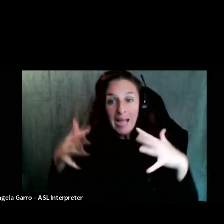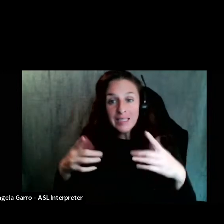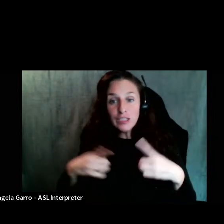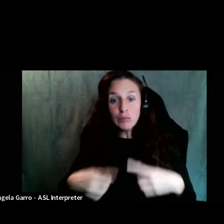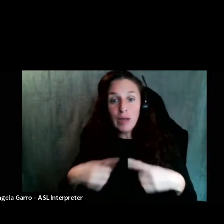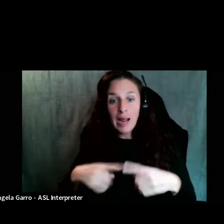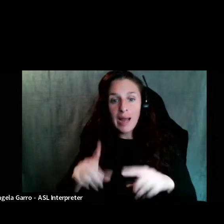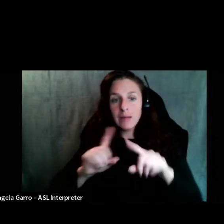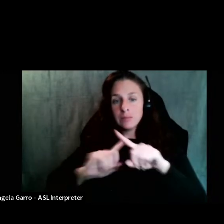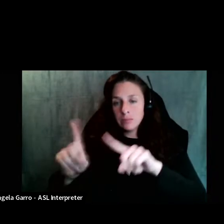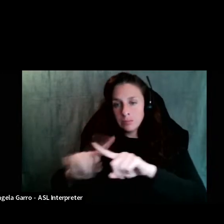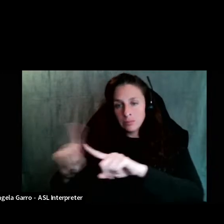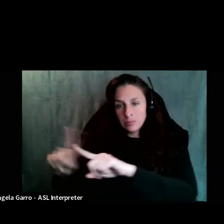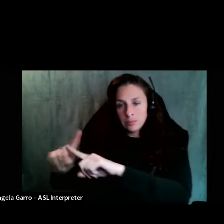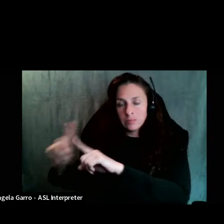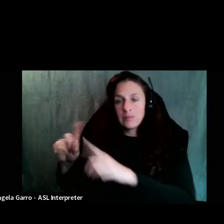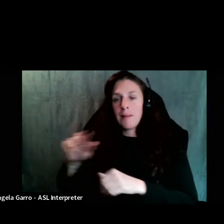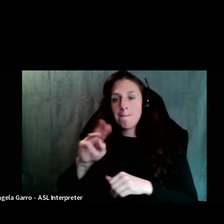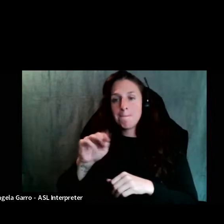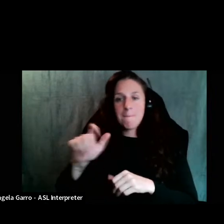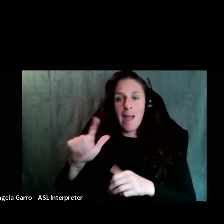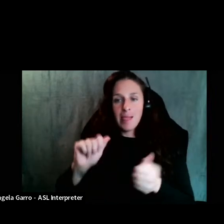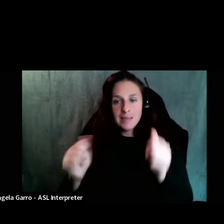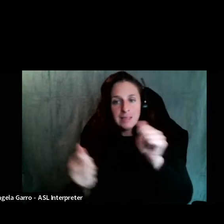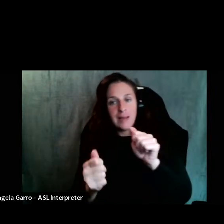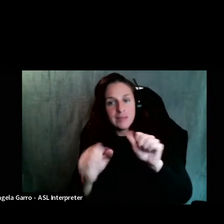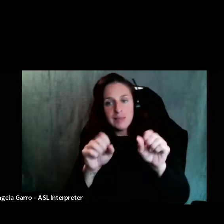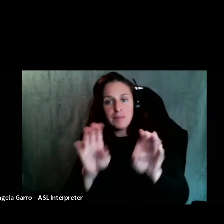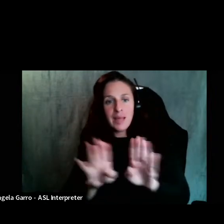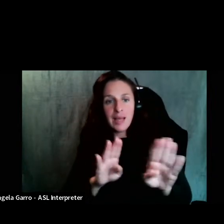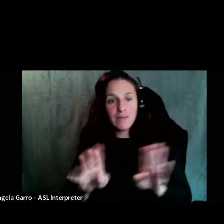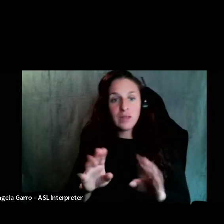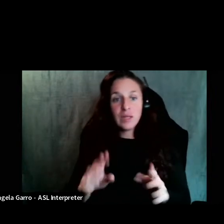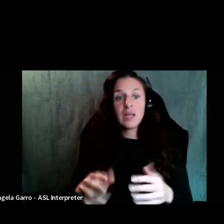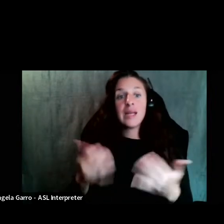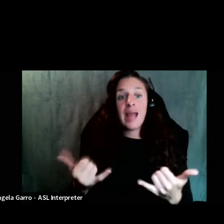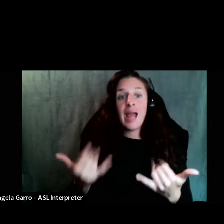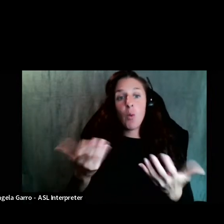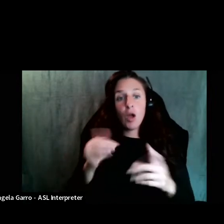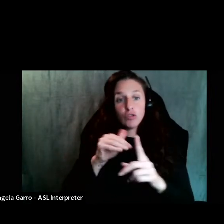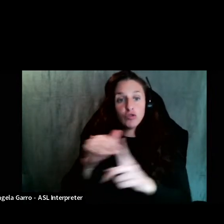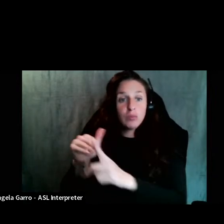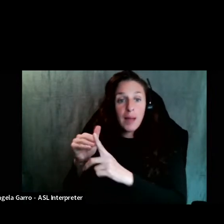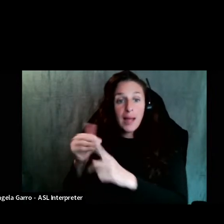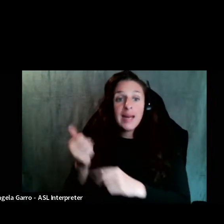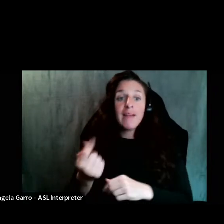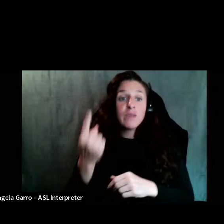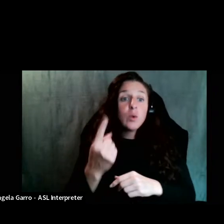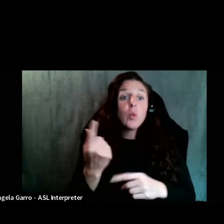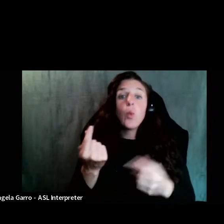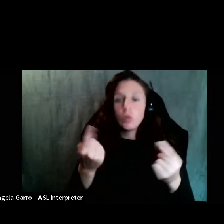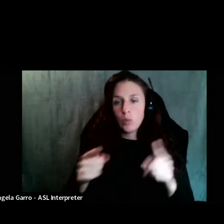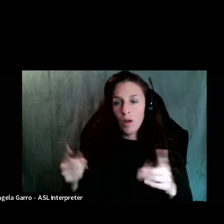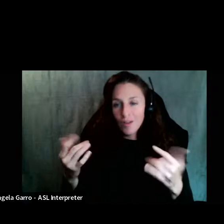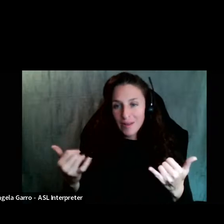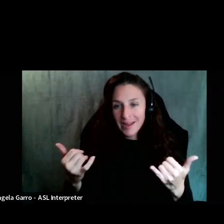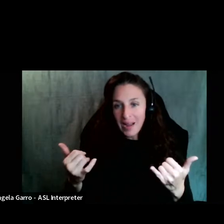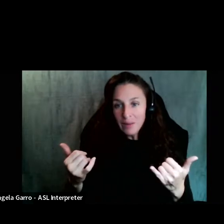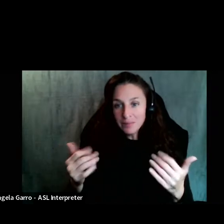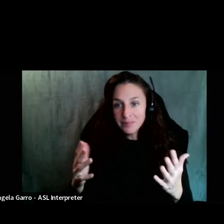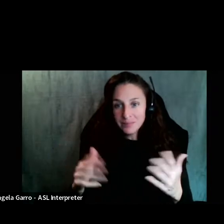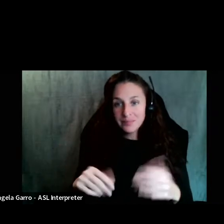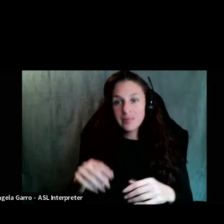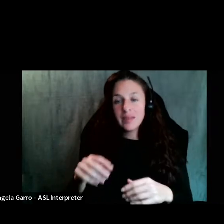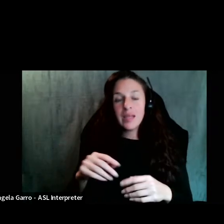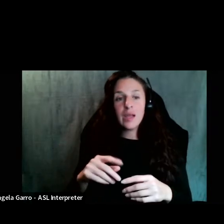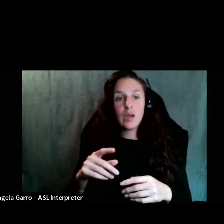slew of maladaptive behaviors. And so it's with that I want to remind everyone what is at stake right now. And that I want